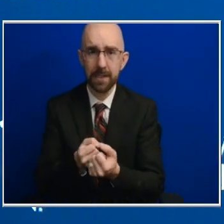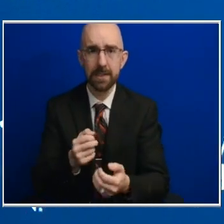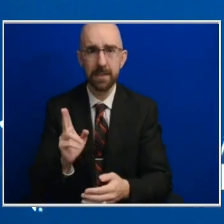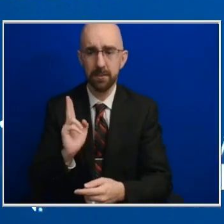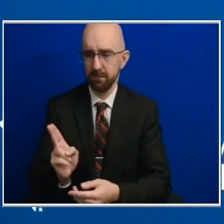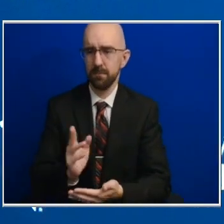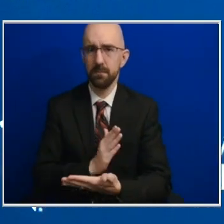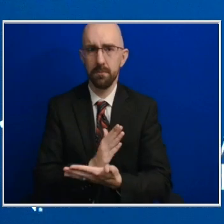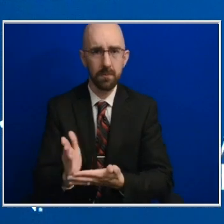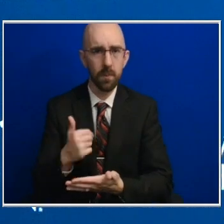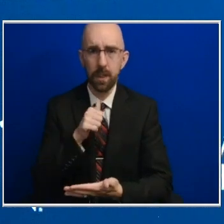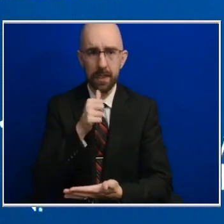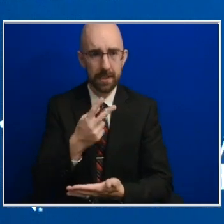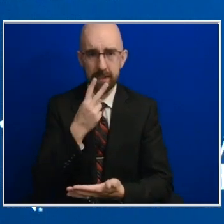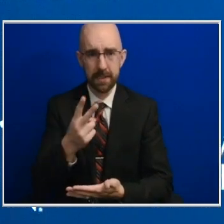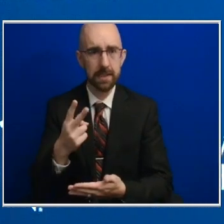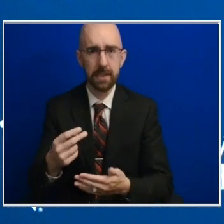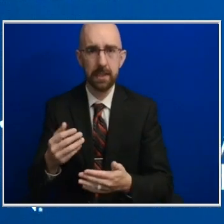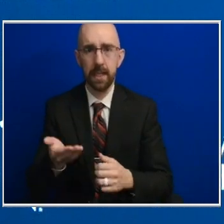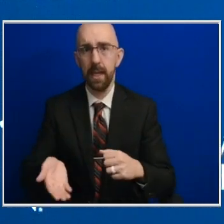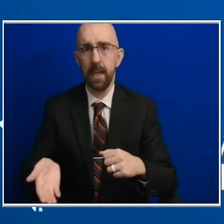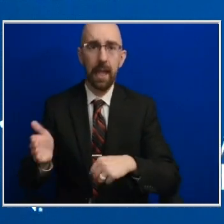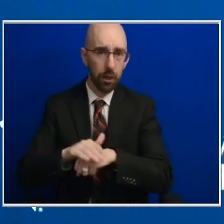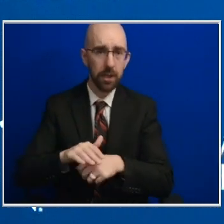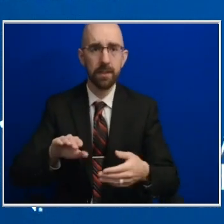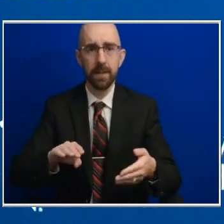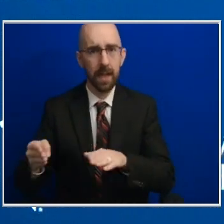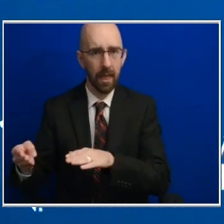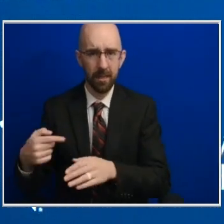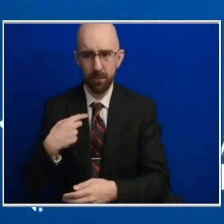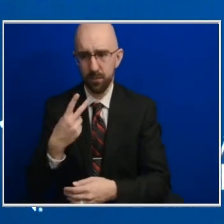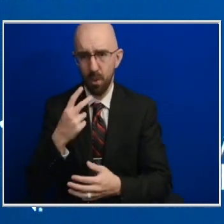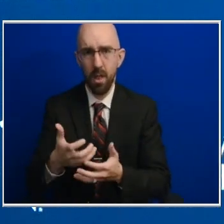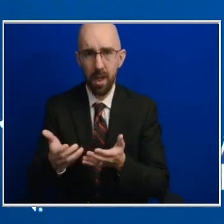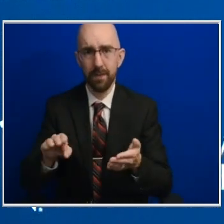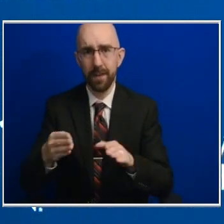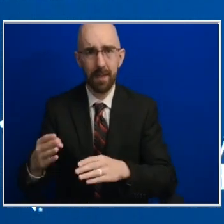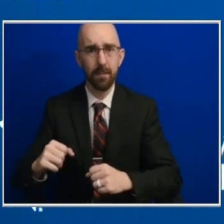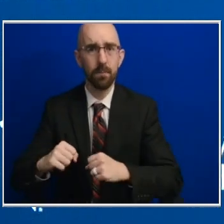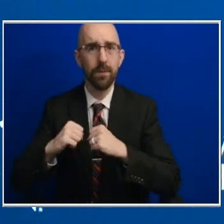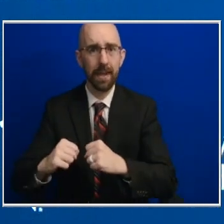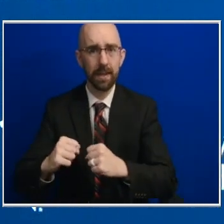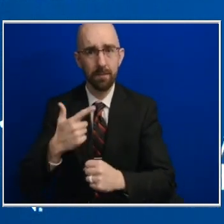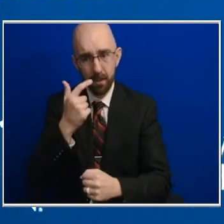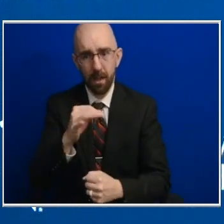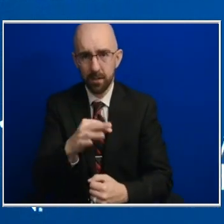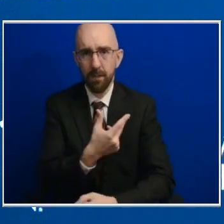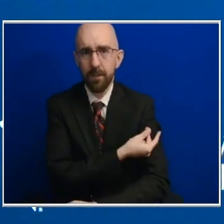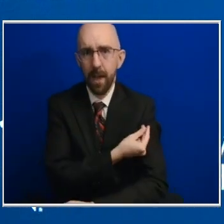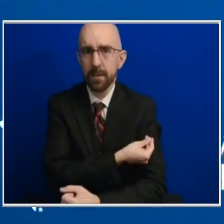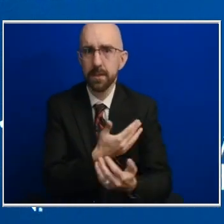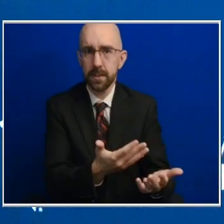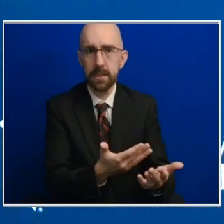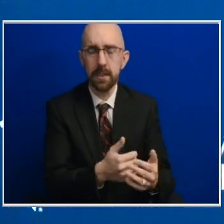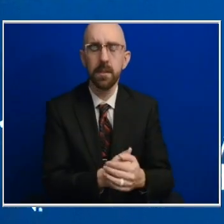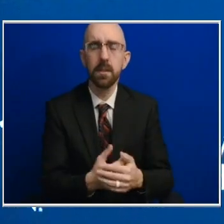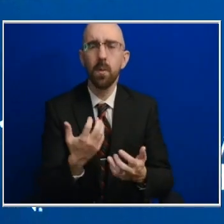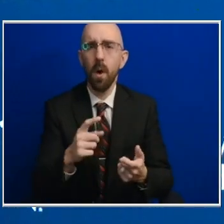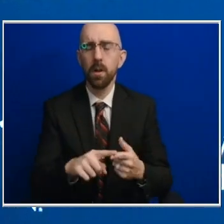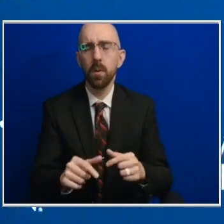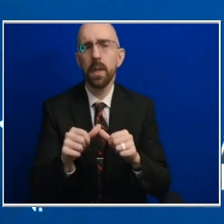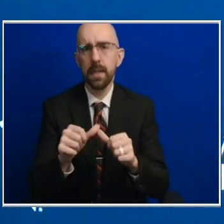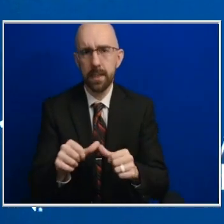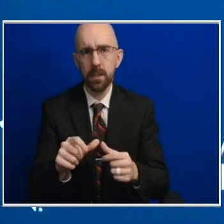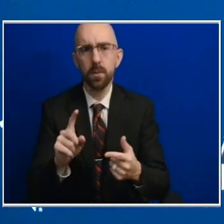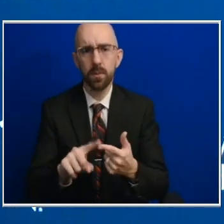a substantial increase in death. In fact, we saw a lot of death prevented because of the vaccine. So we want to continue to inform